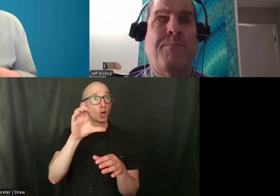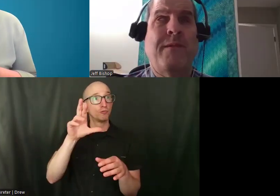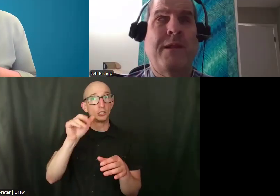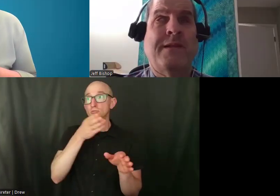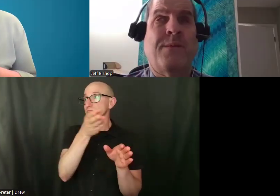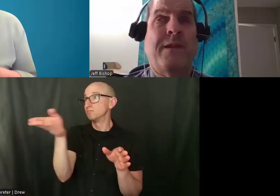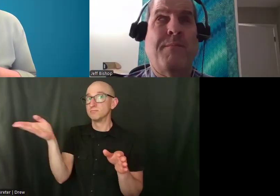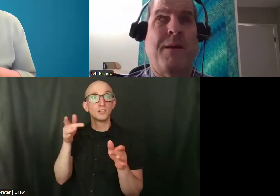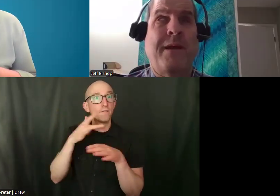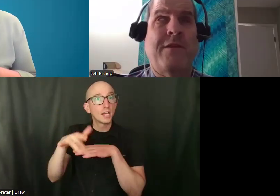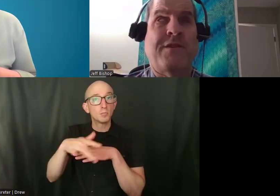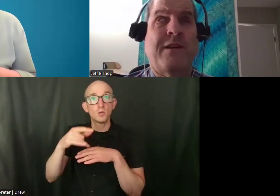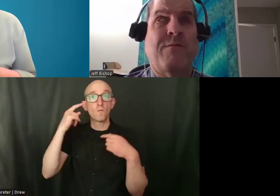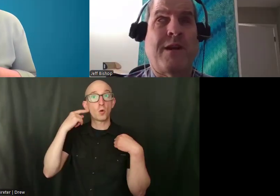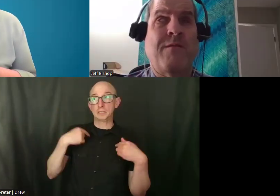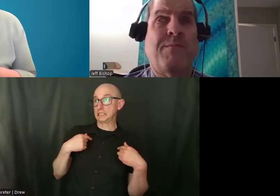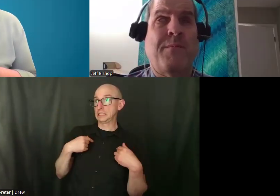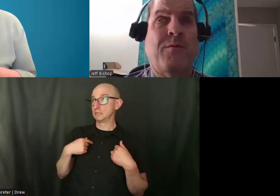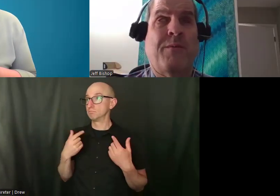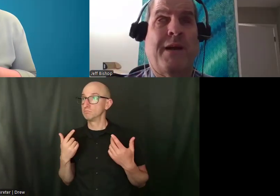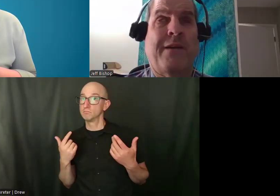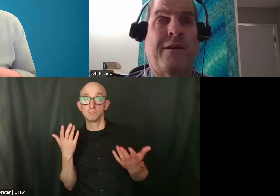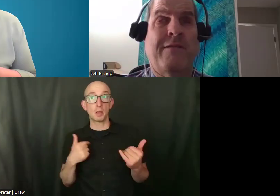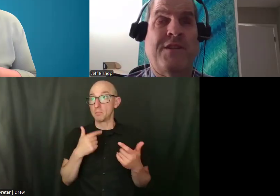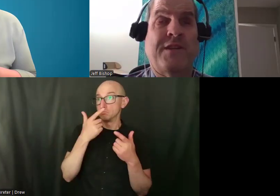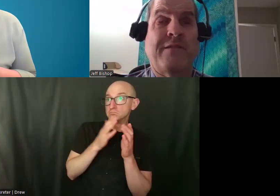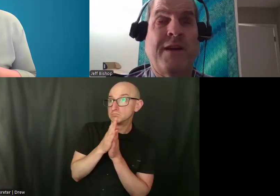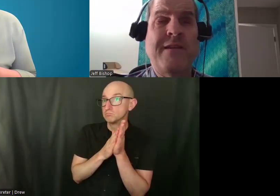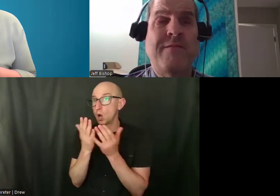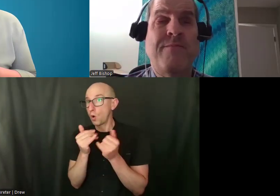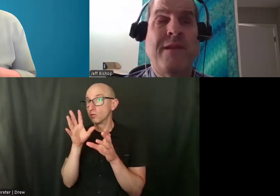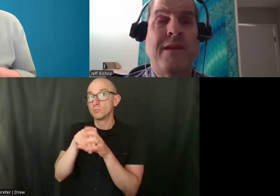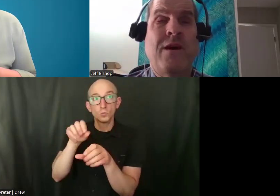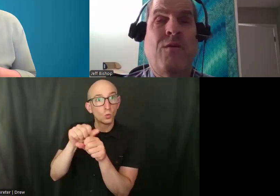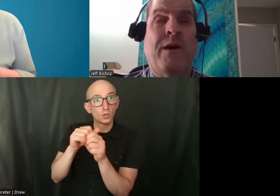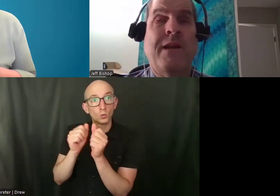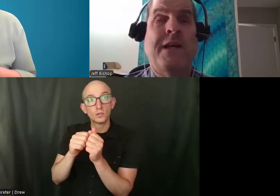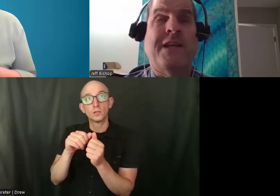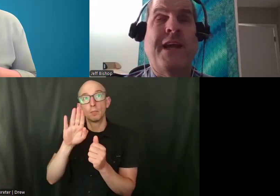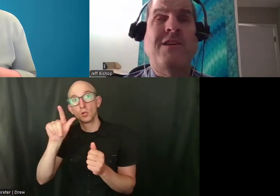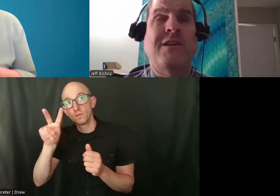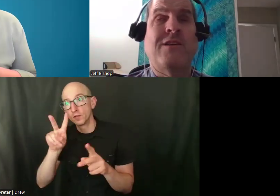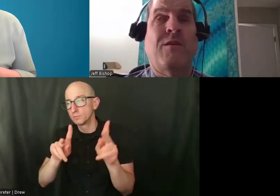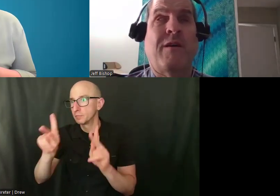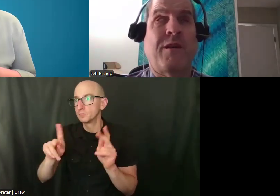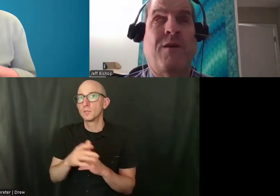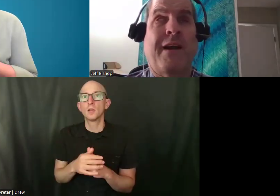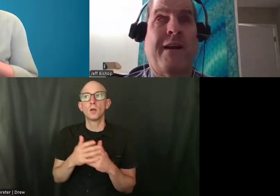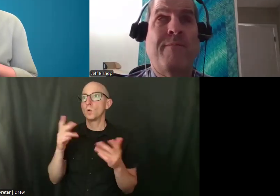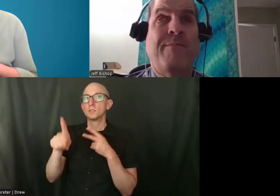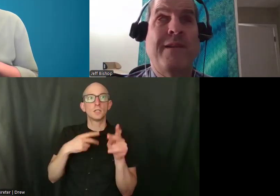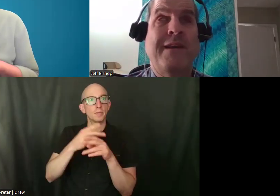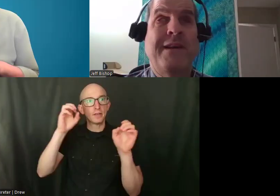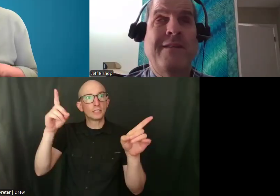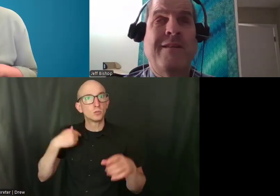for someone that might be interested in working with people who are blind or low vision, right? What education do I